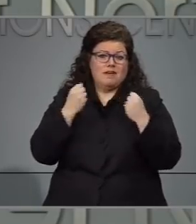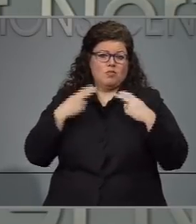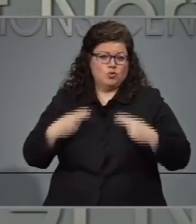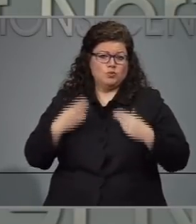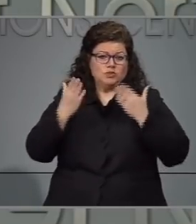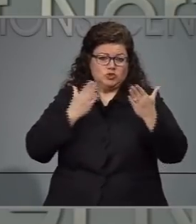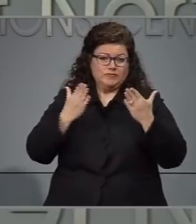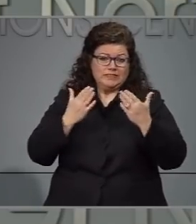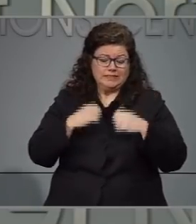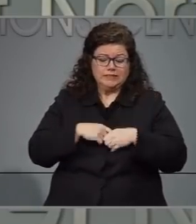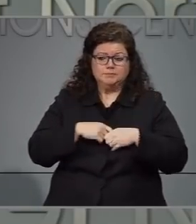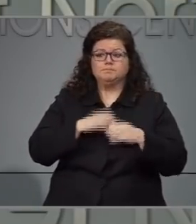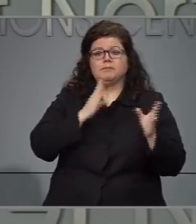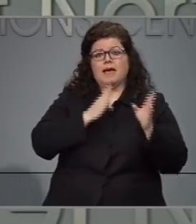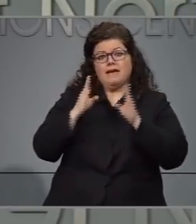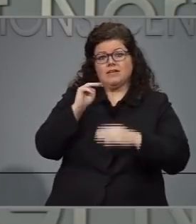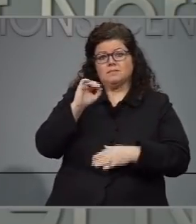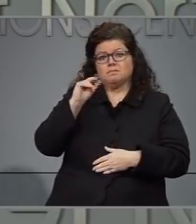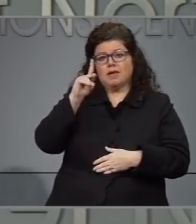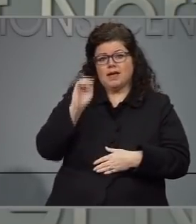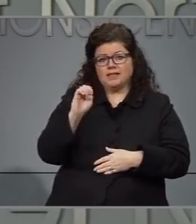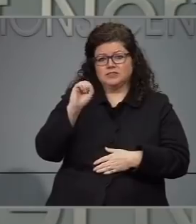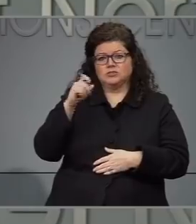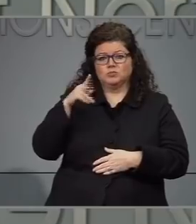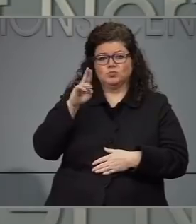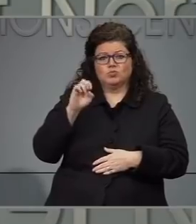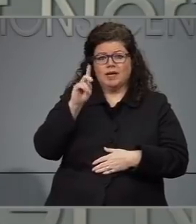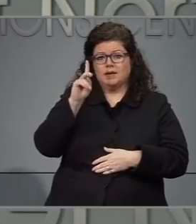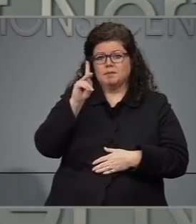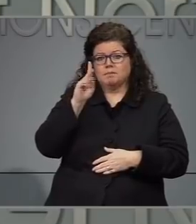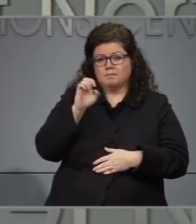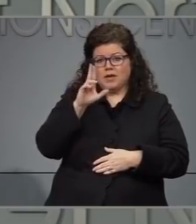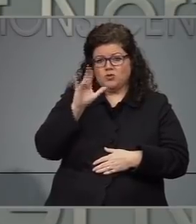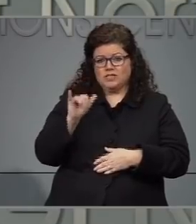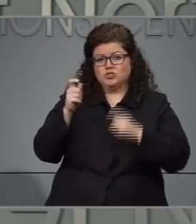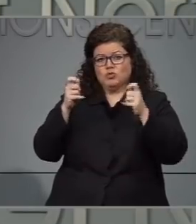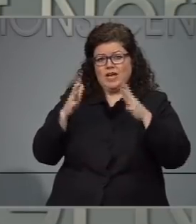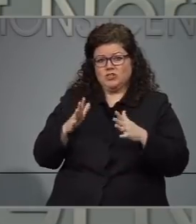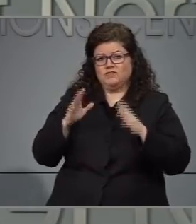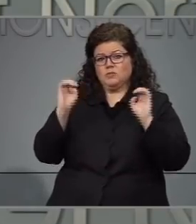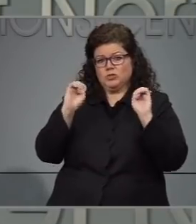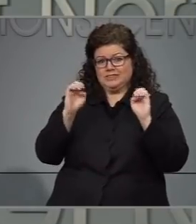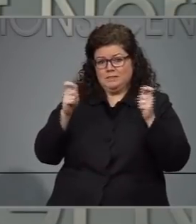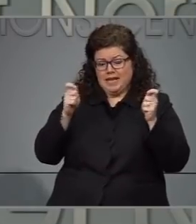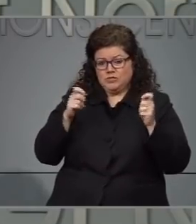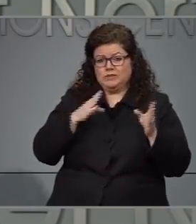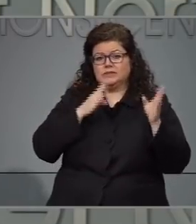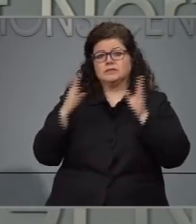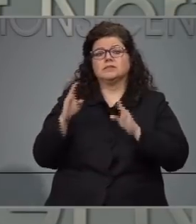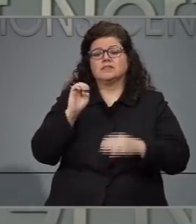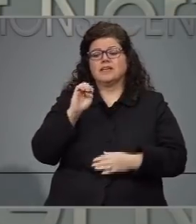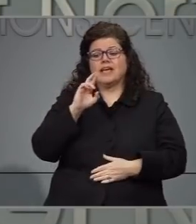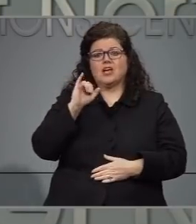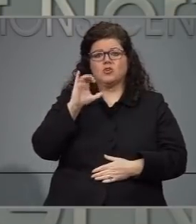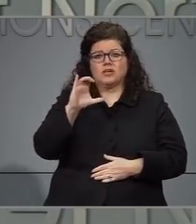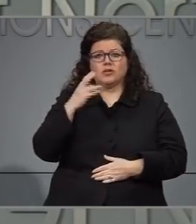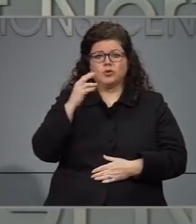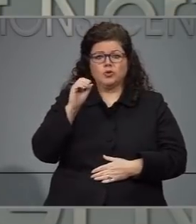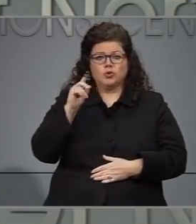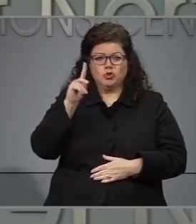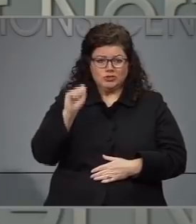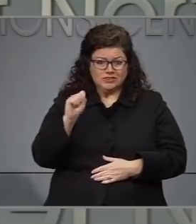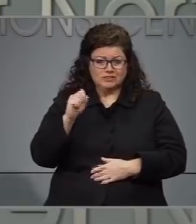Mike Sprayberry, our Director of Emergency Management, Eric Hooks, our Secretary of the Department of